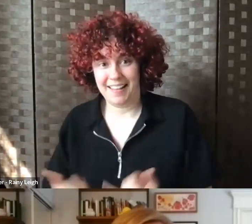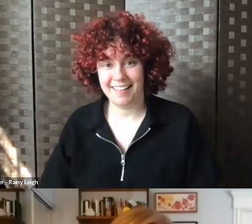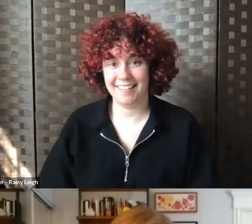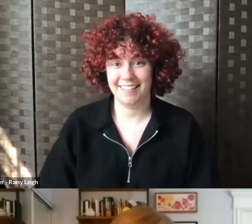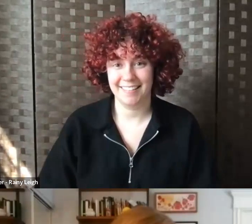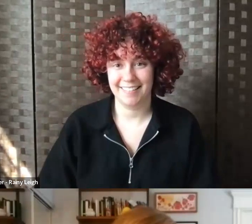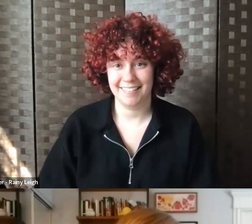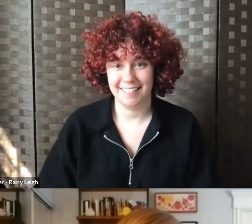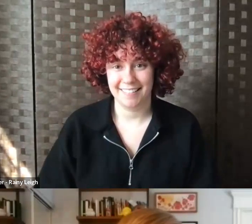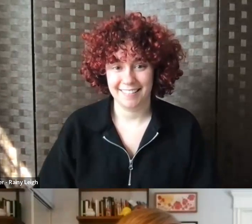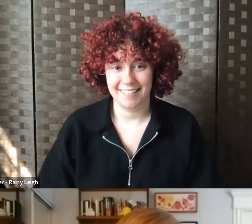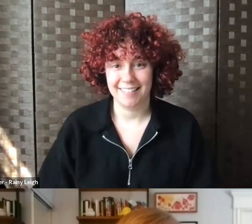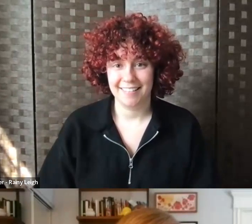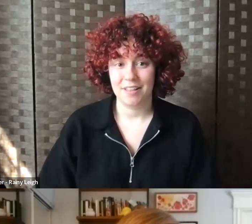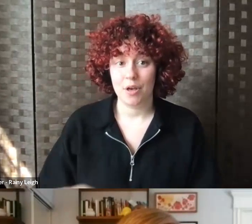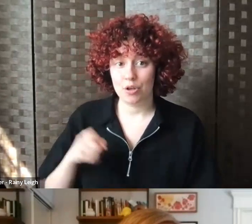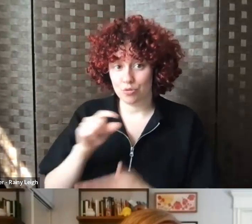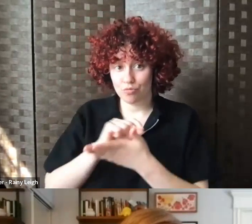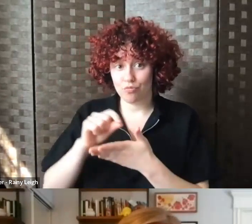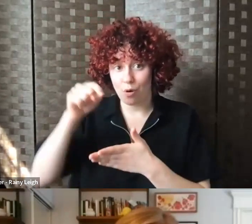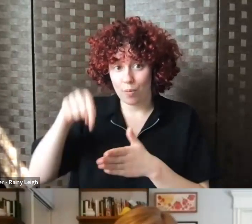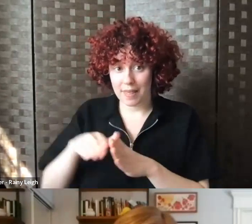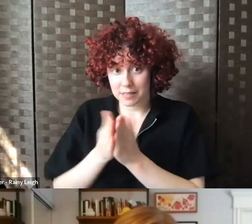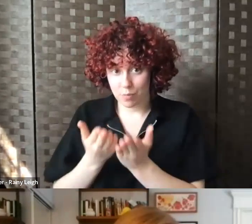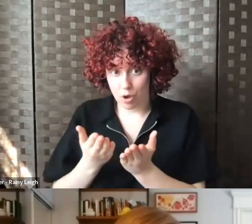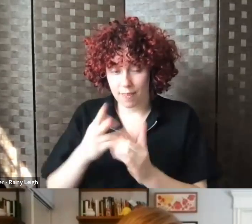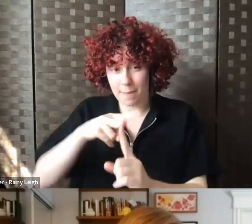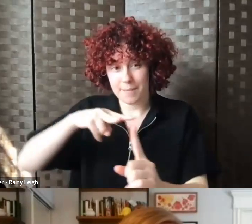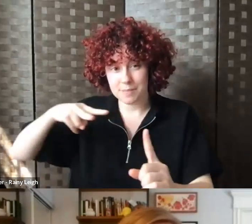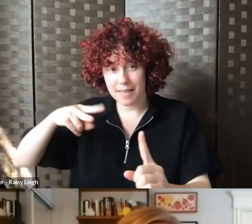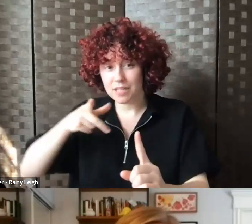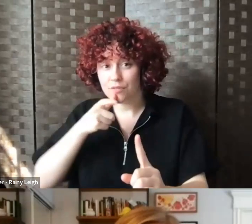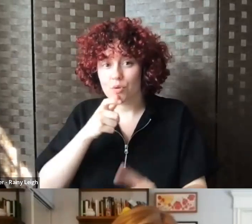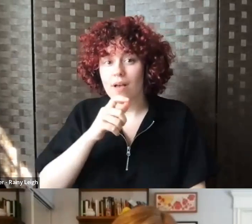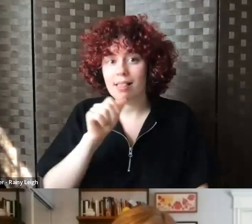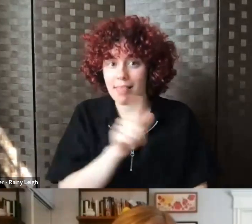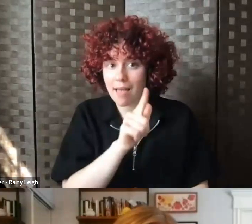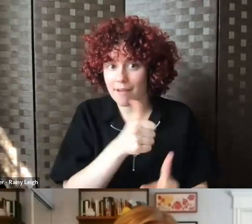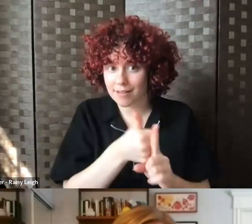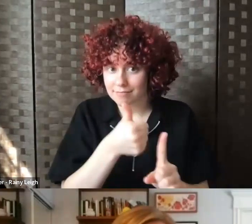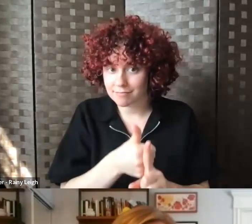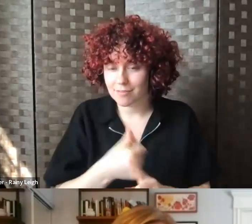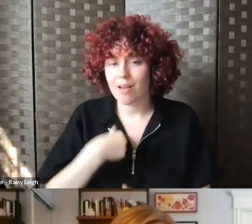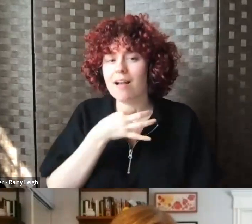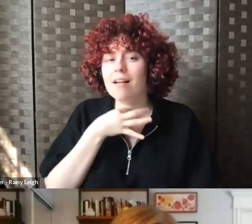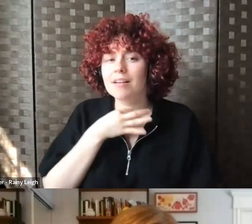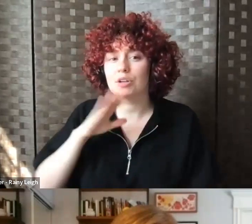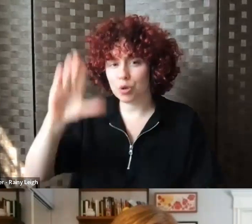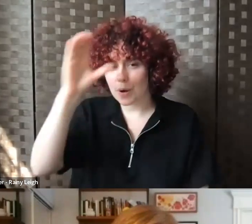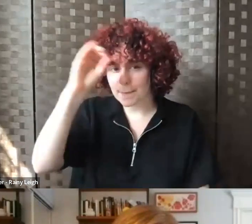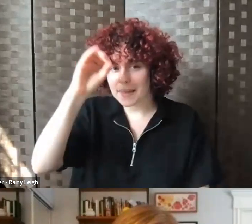So you wrote this book in the first person from the library's perspective, and I'm wondering what you think makes a library